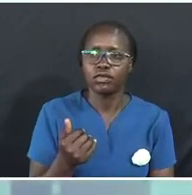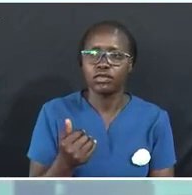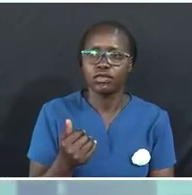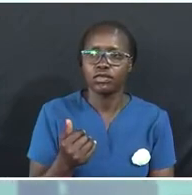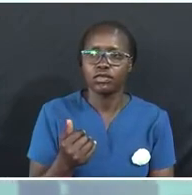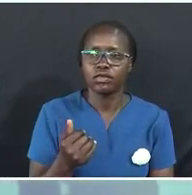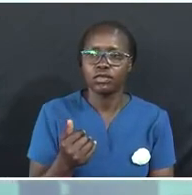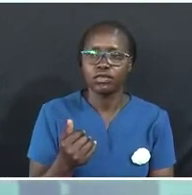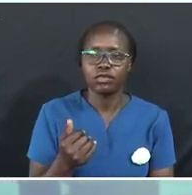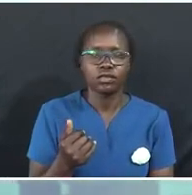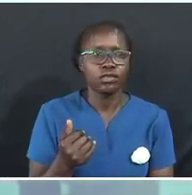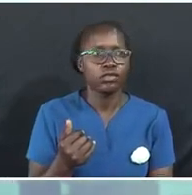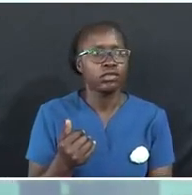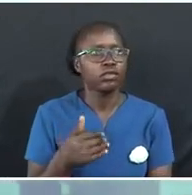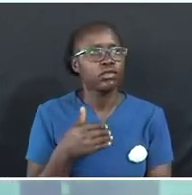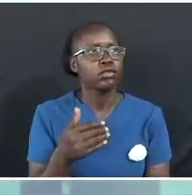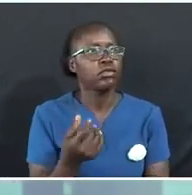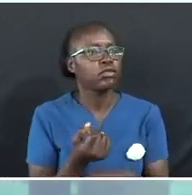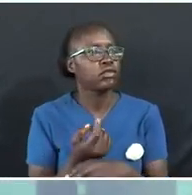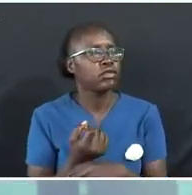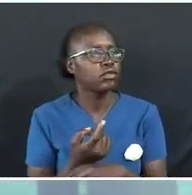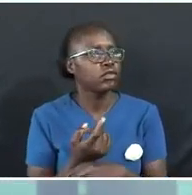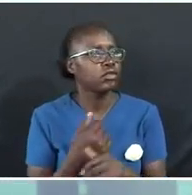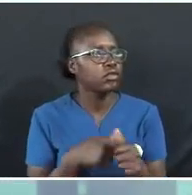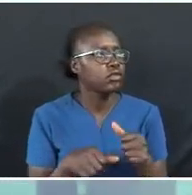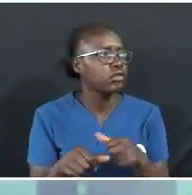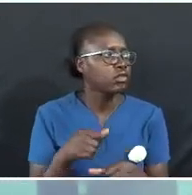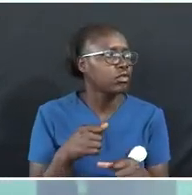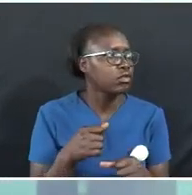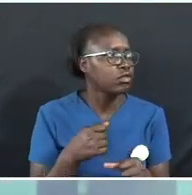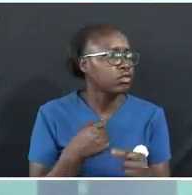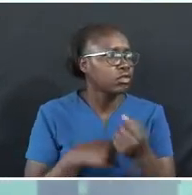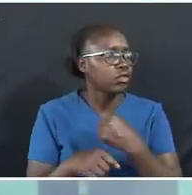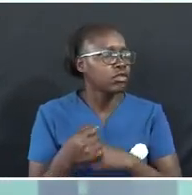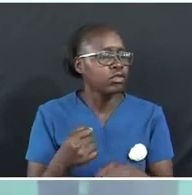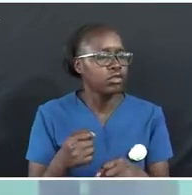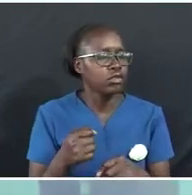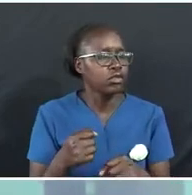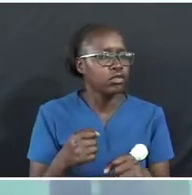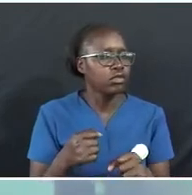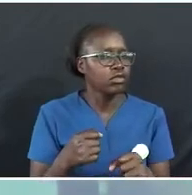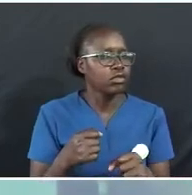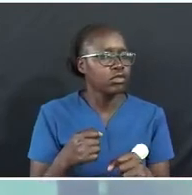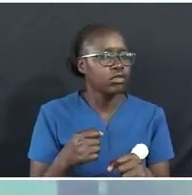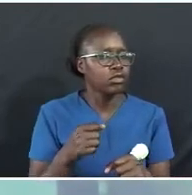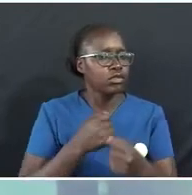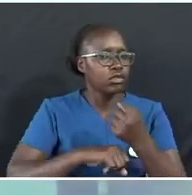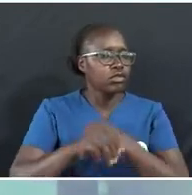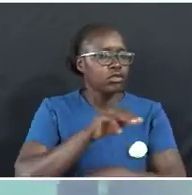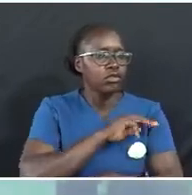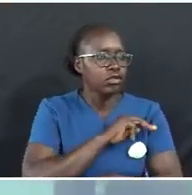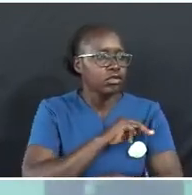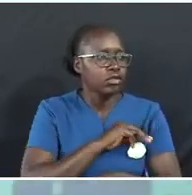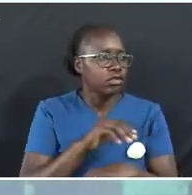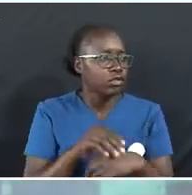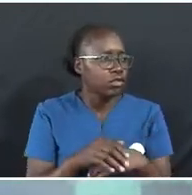few minutes about the spiritual issues. Let us address as it is. My